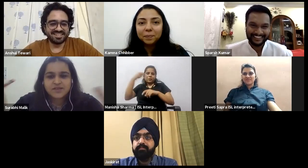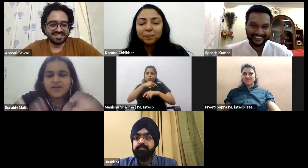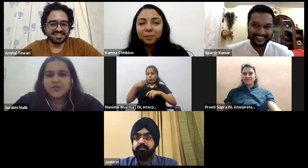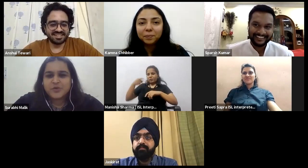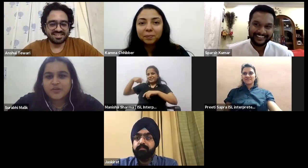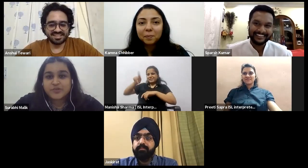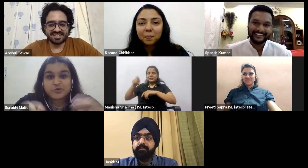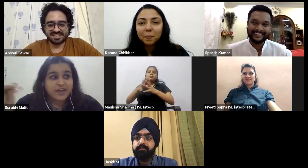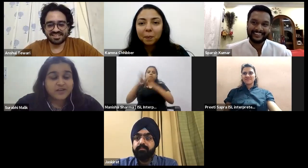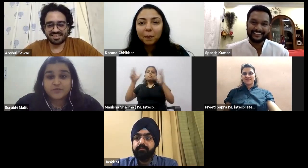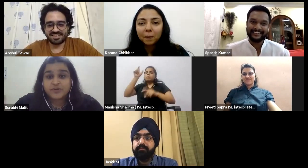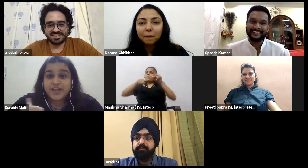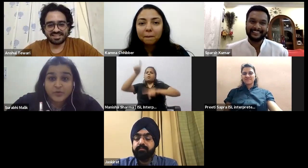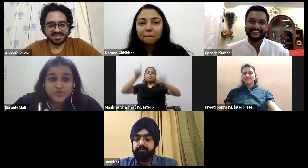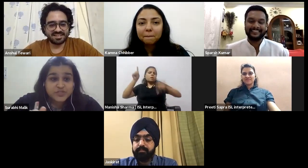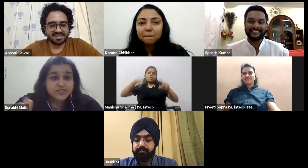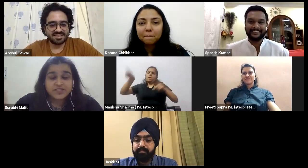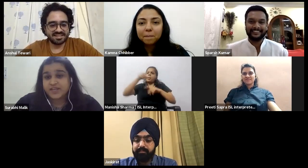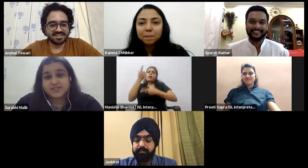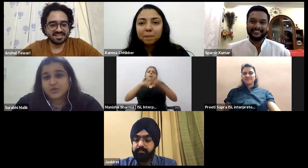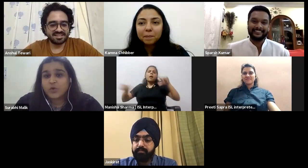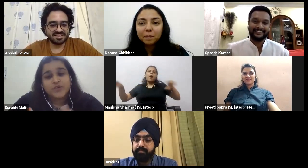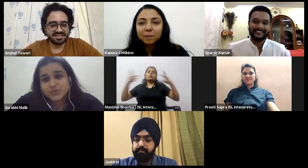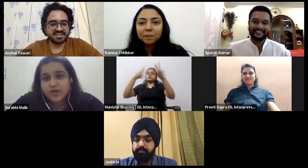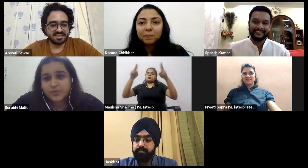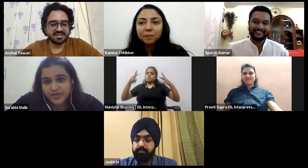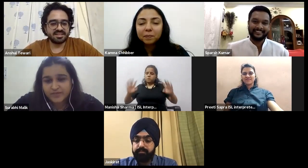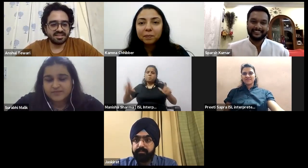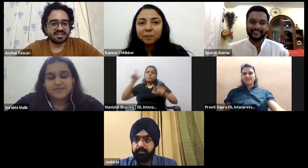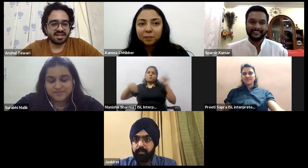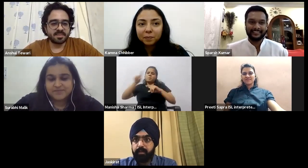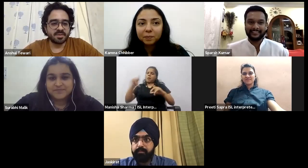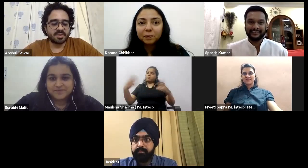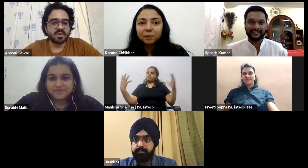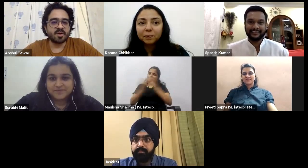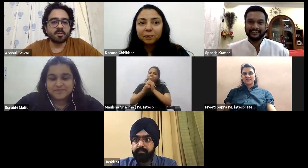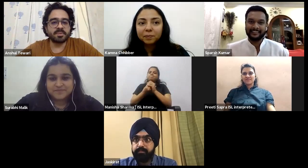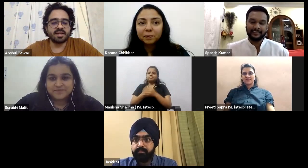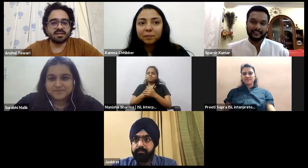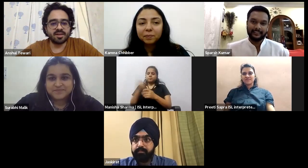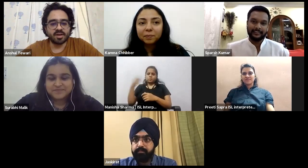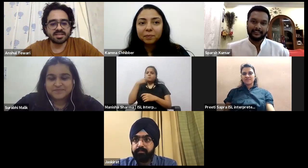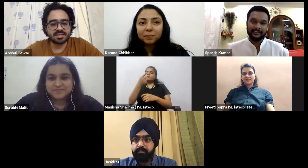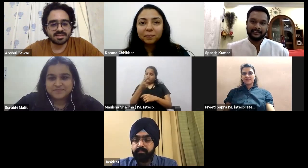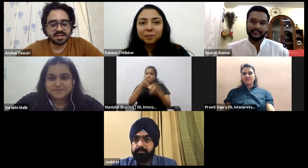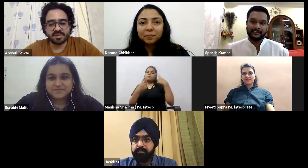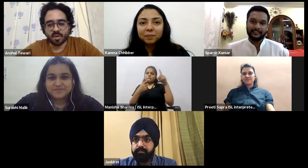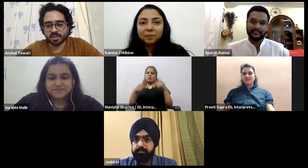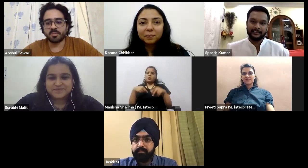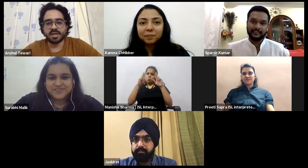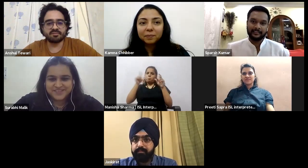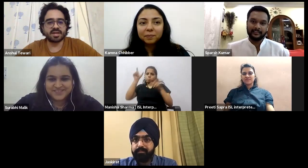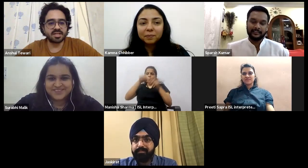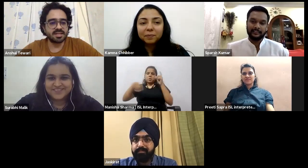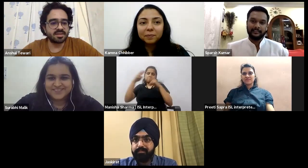diverse, country to tackle different languages. It takes all of us to come together. Absolutely. So I hope that the audience that's listening, if they want